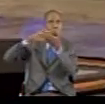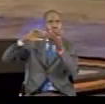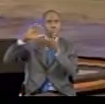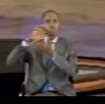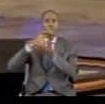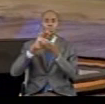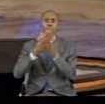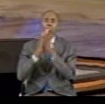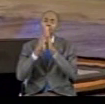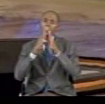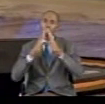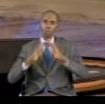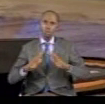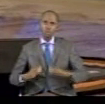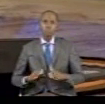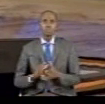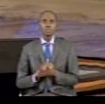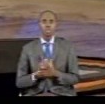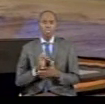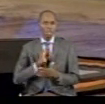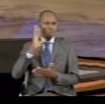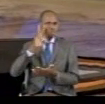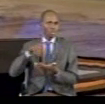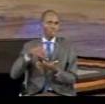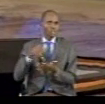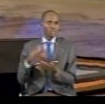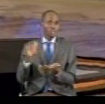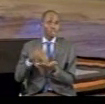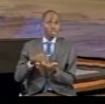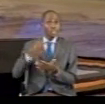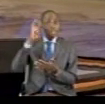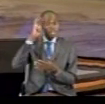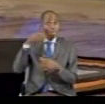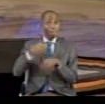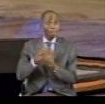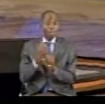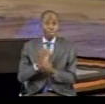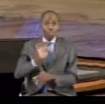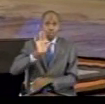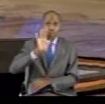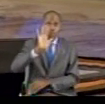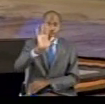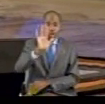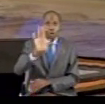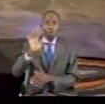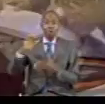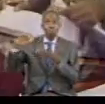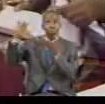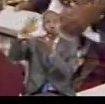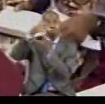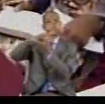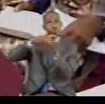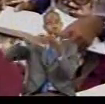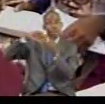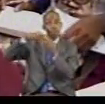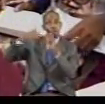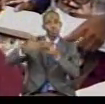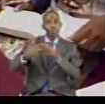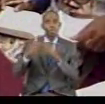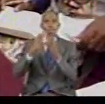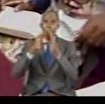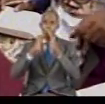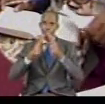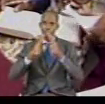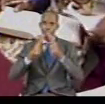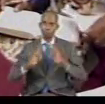calm. I'm going to read that again. He maketh your storm a calm, so that